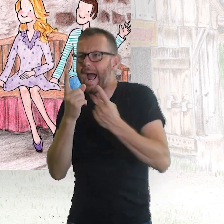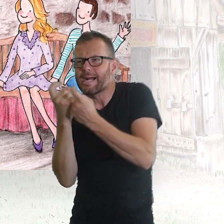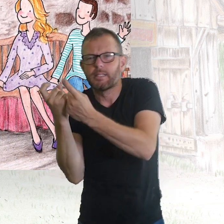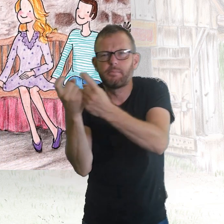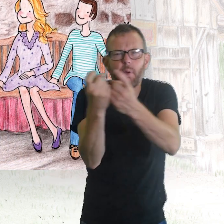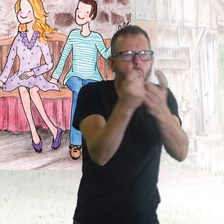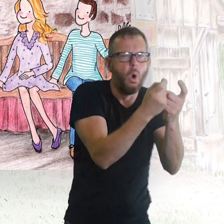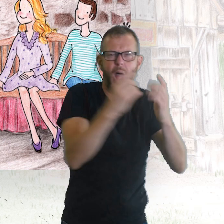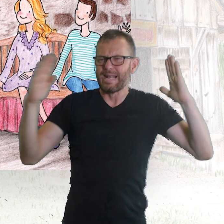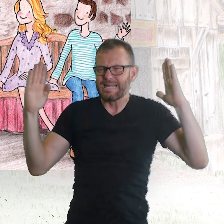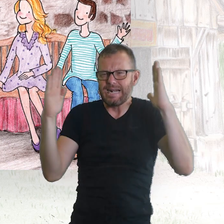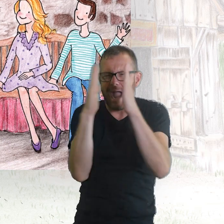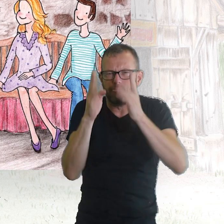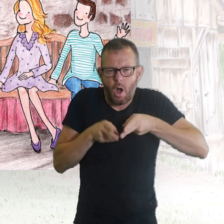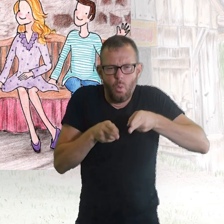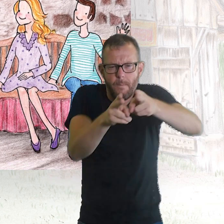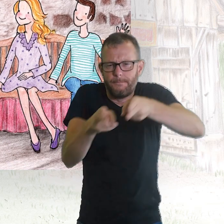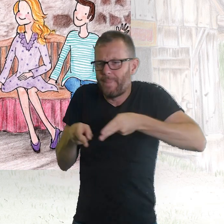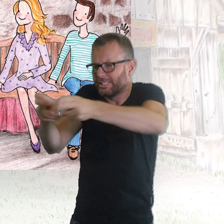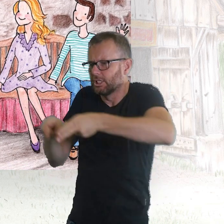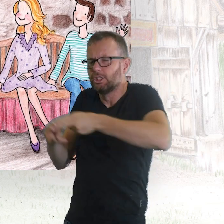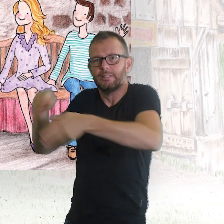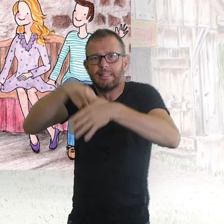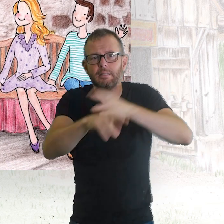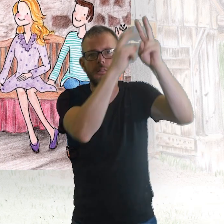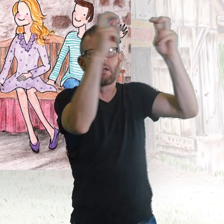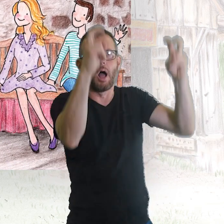and explore the narrow passages in the castle walls.